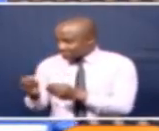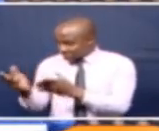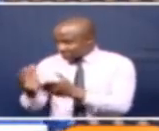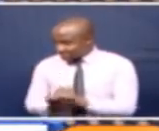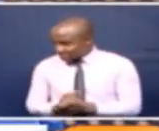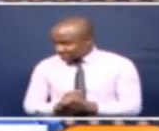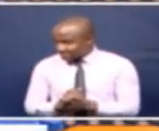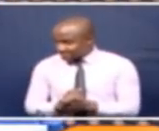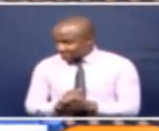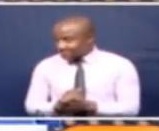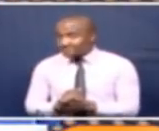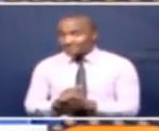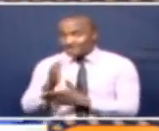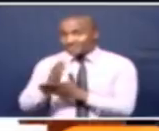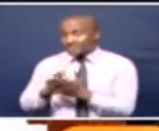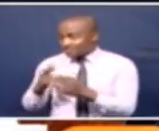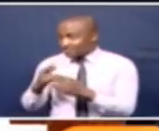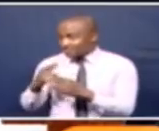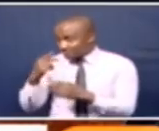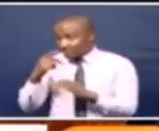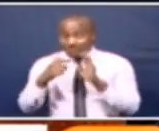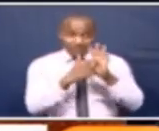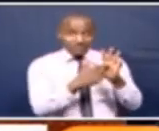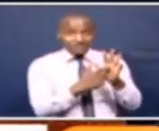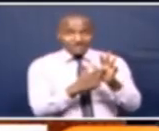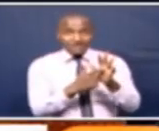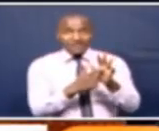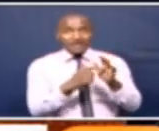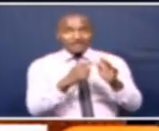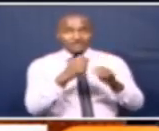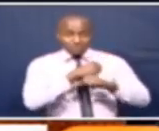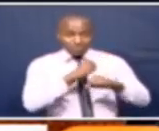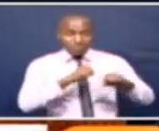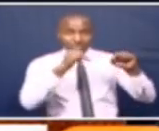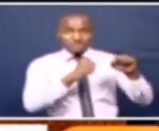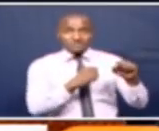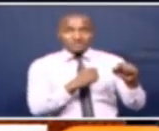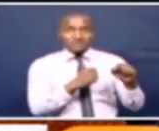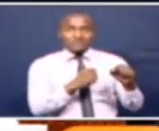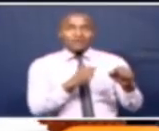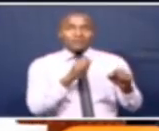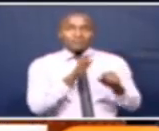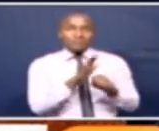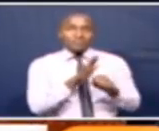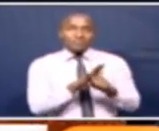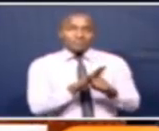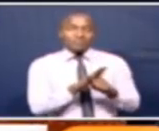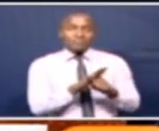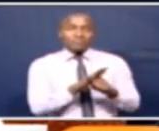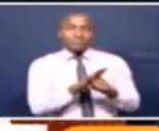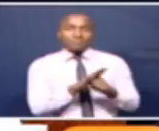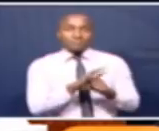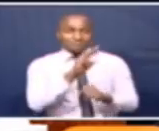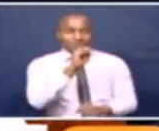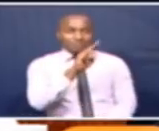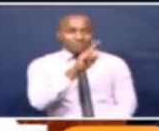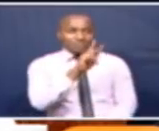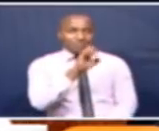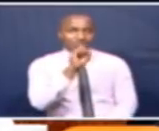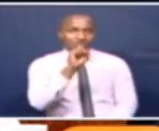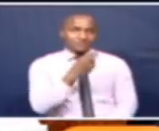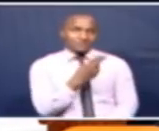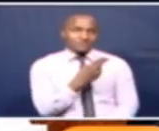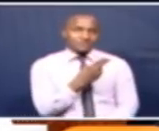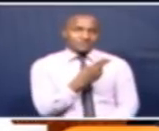of them are horrible. Like, for example, our head teacher, Mr. Mukoya, most of them would refer to him as Mukesh. Uh-huh. Like